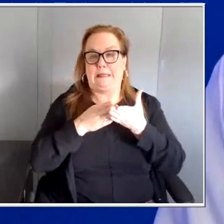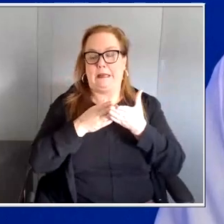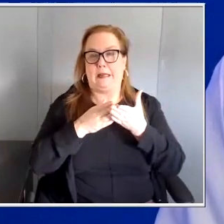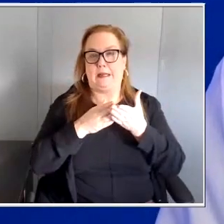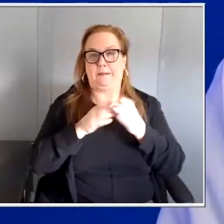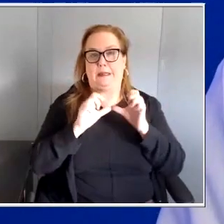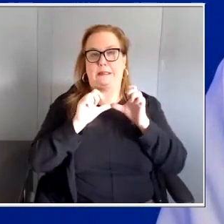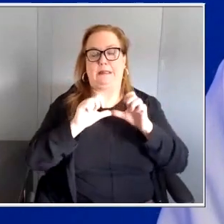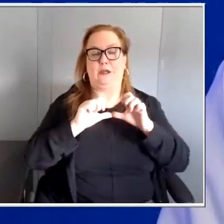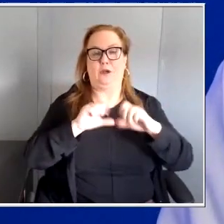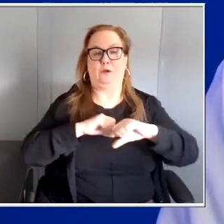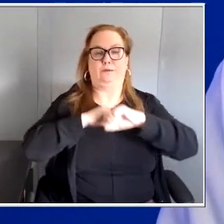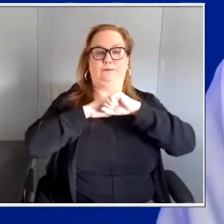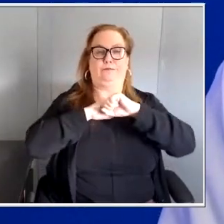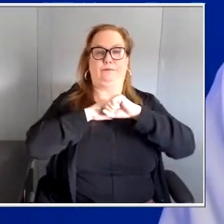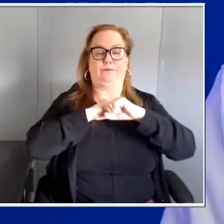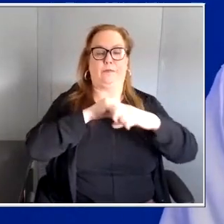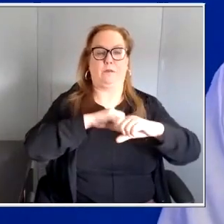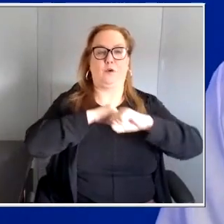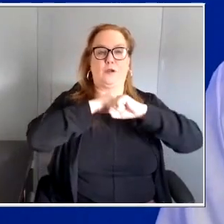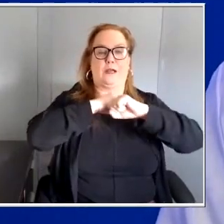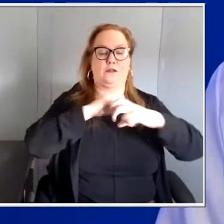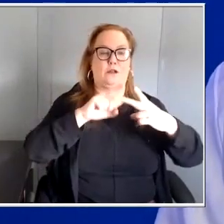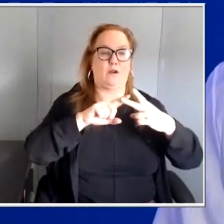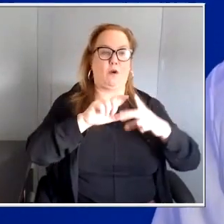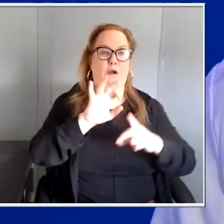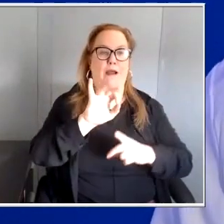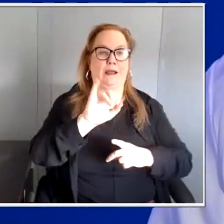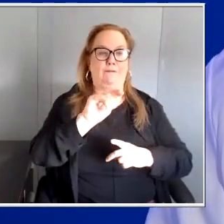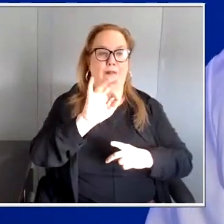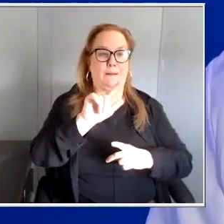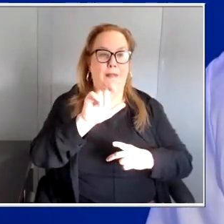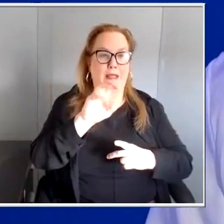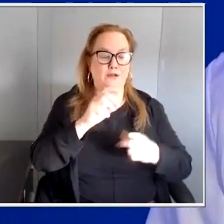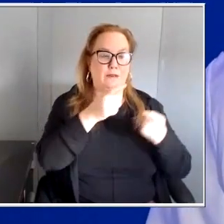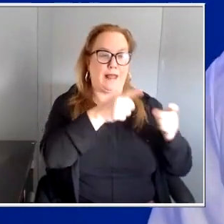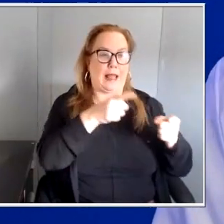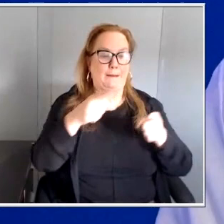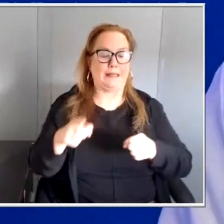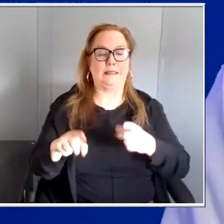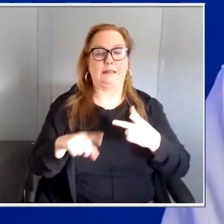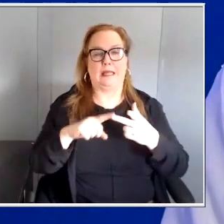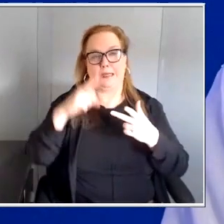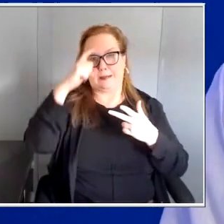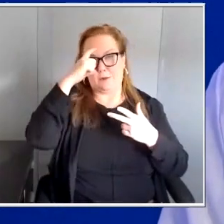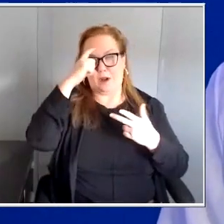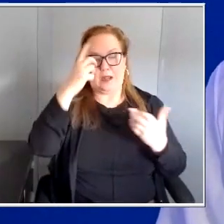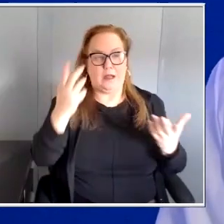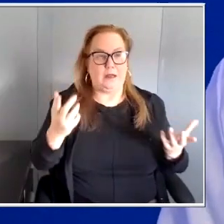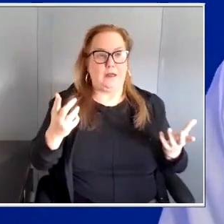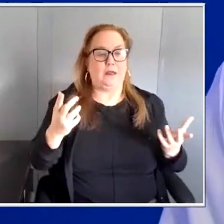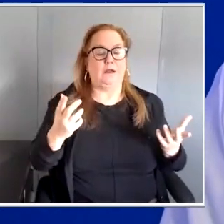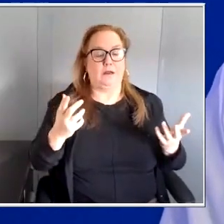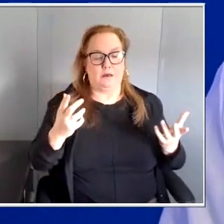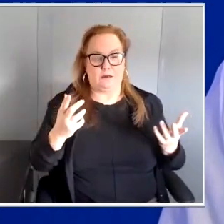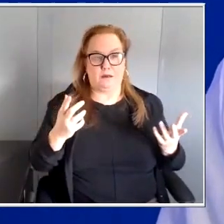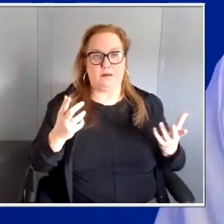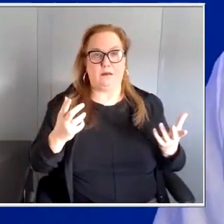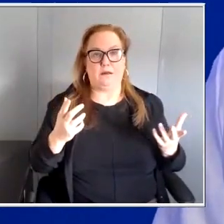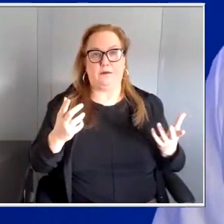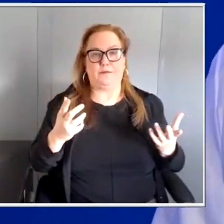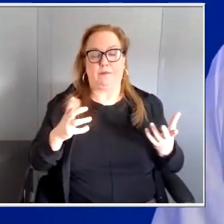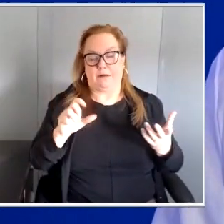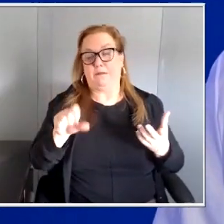antigen, or is it some inflammation that continues to happen, especially in the brain? But we also know that does happen with a lot of